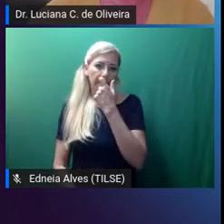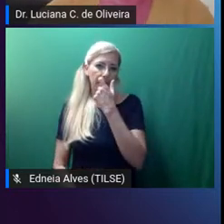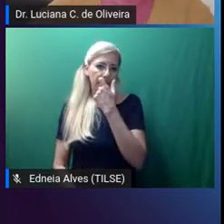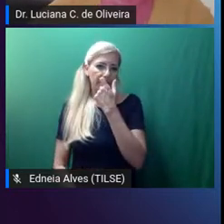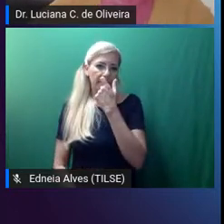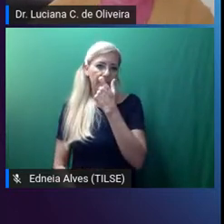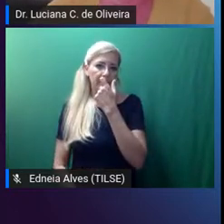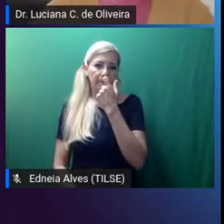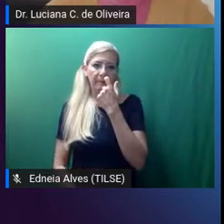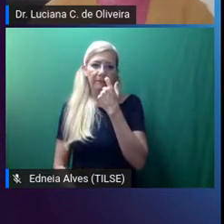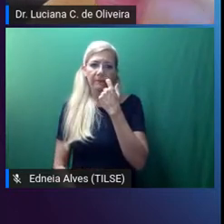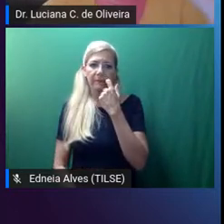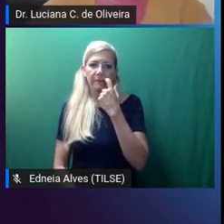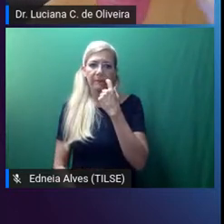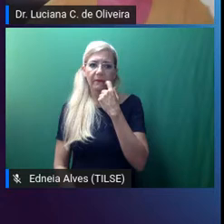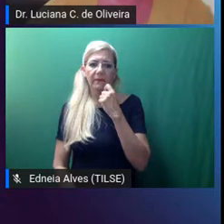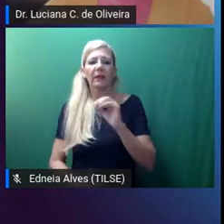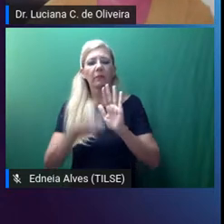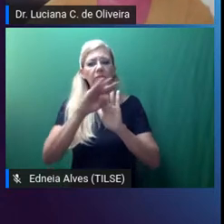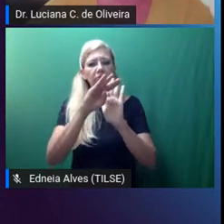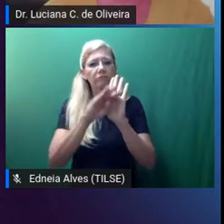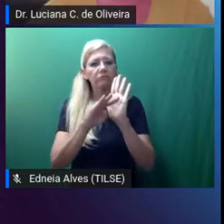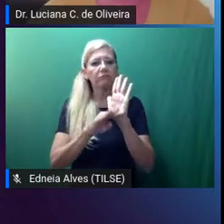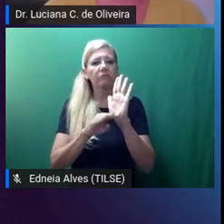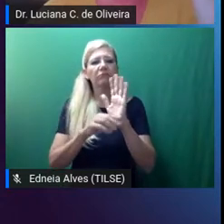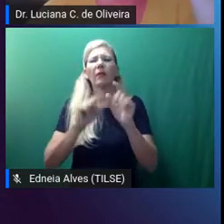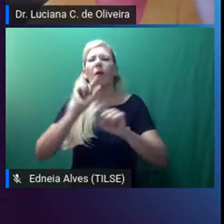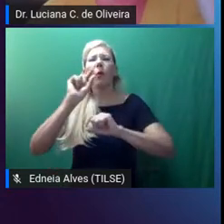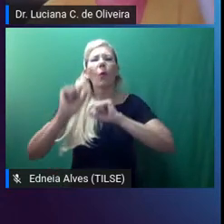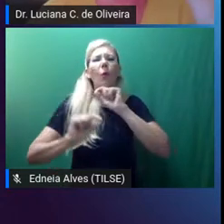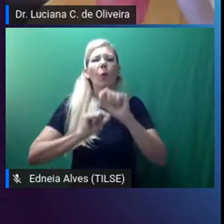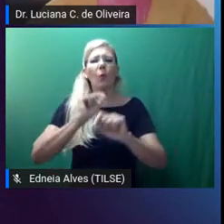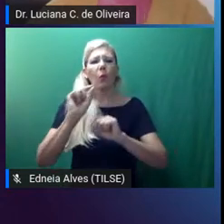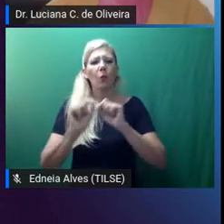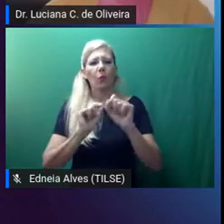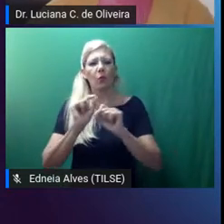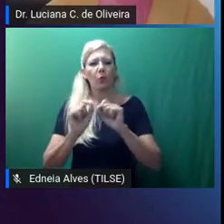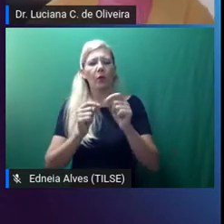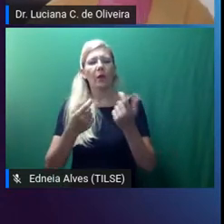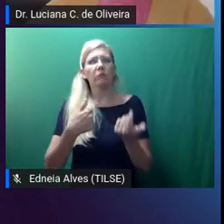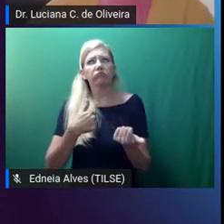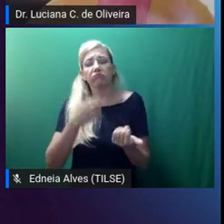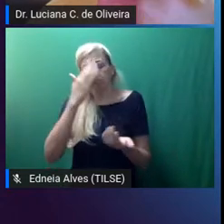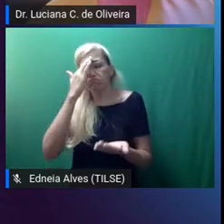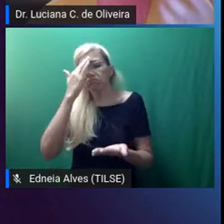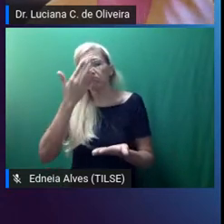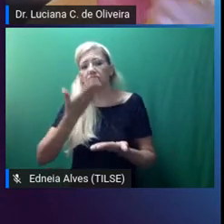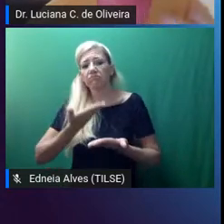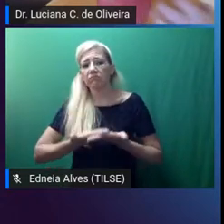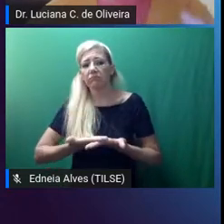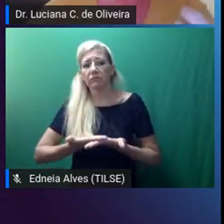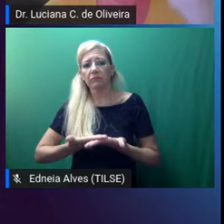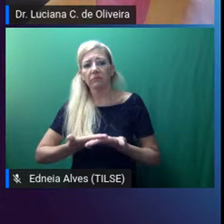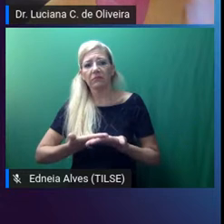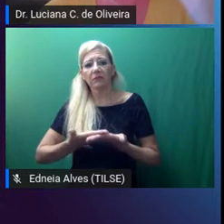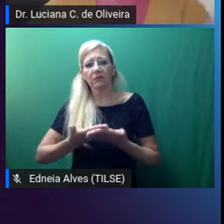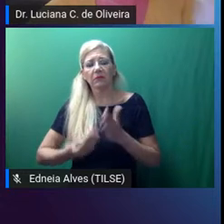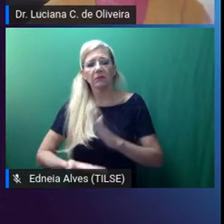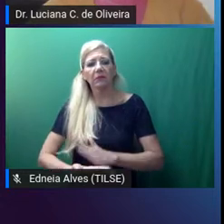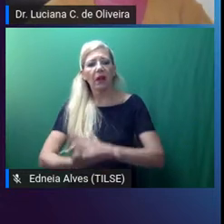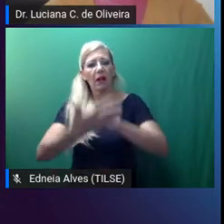So what are then some of these principles that I believe would help us